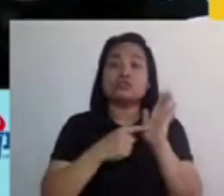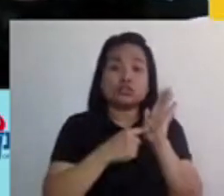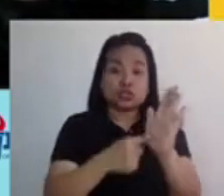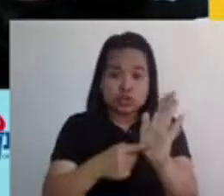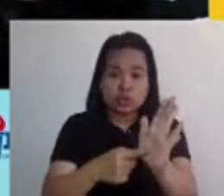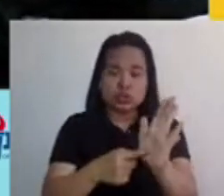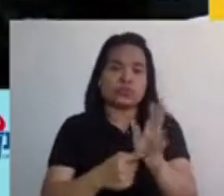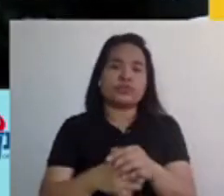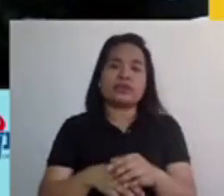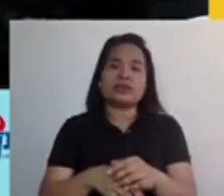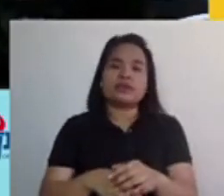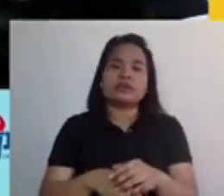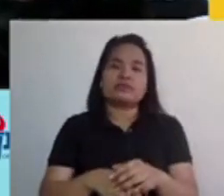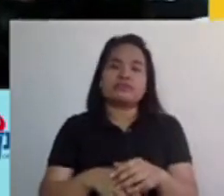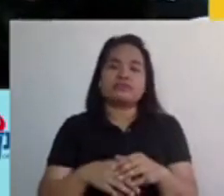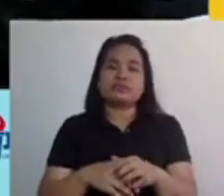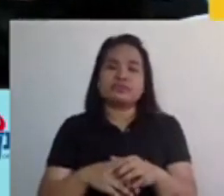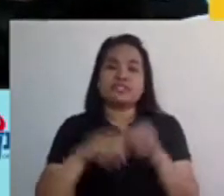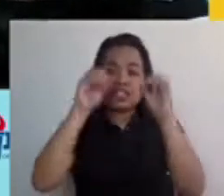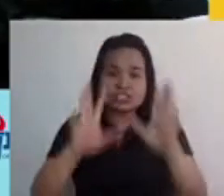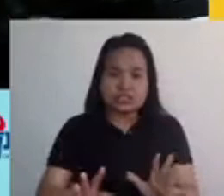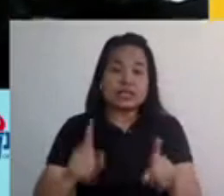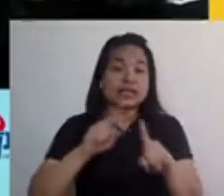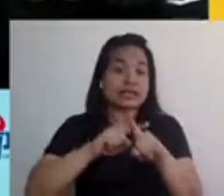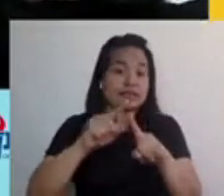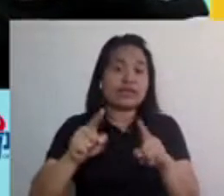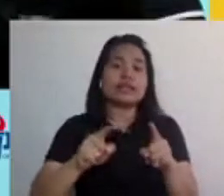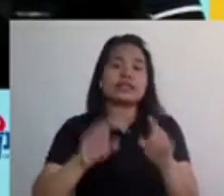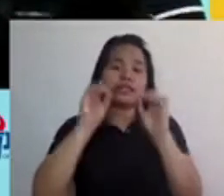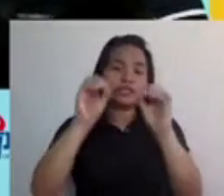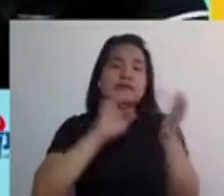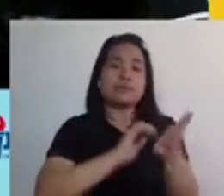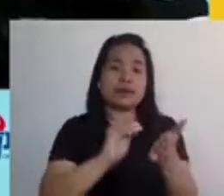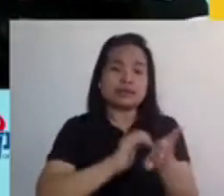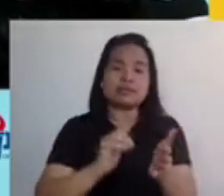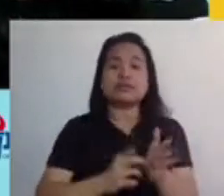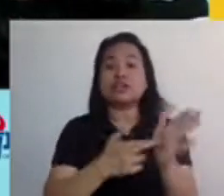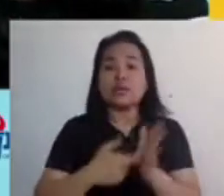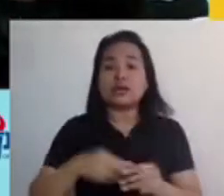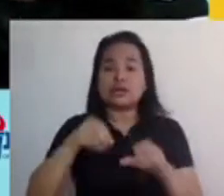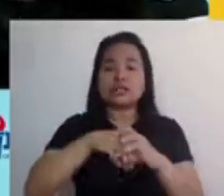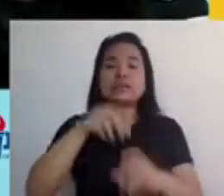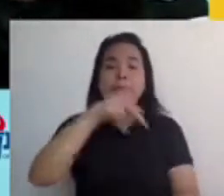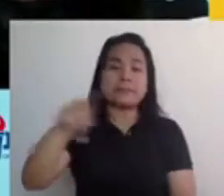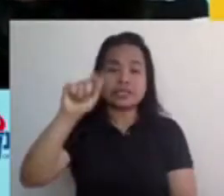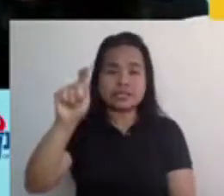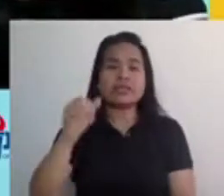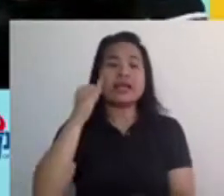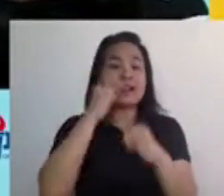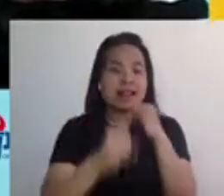different teaching practices required under the PPST. And then in the last bullet, just